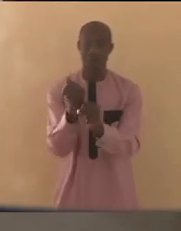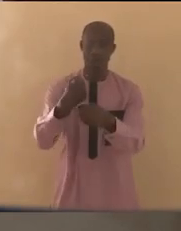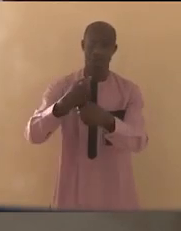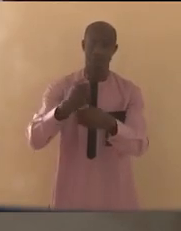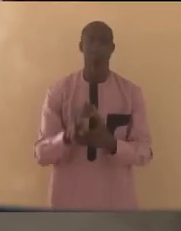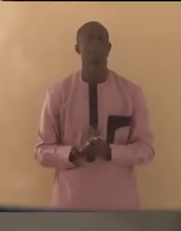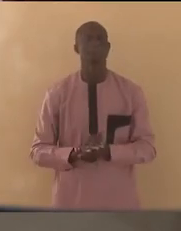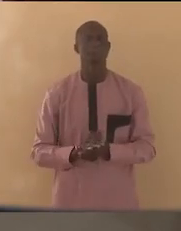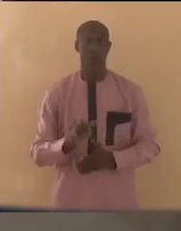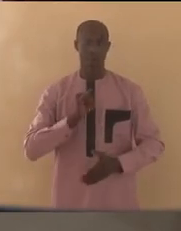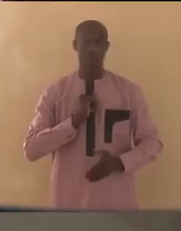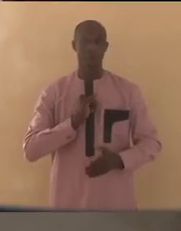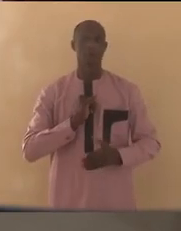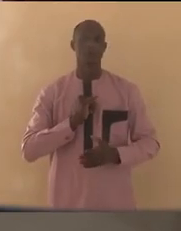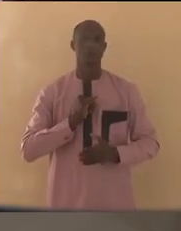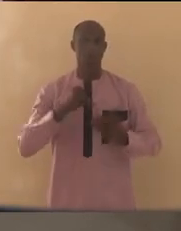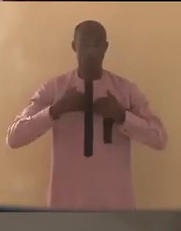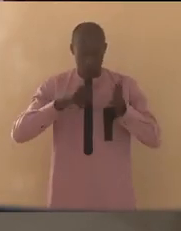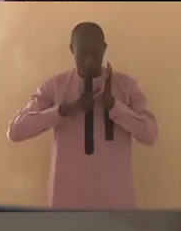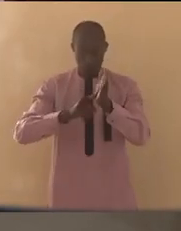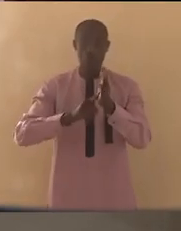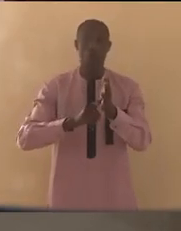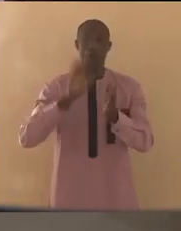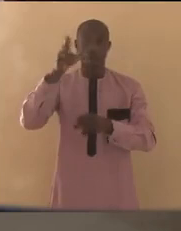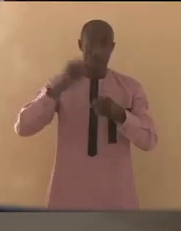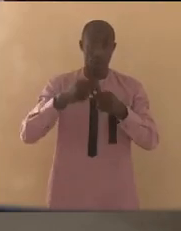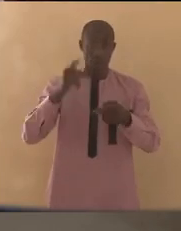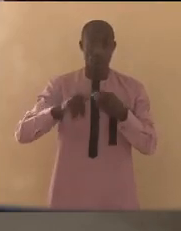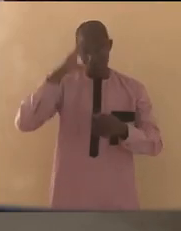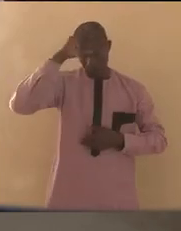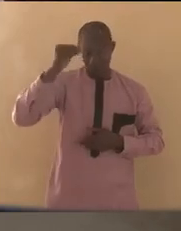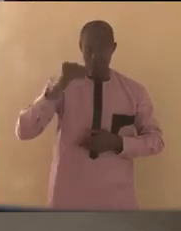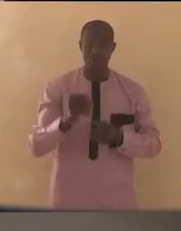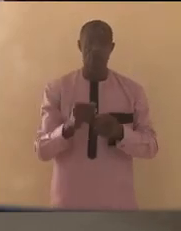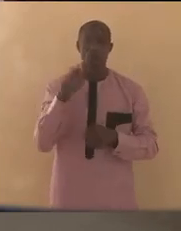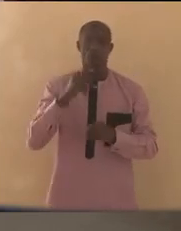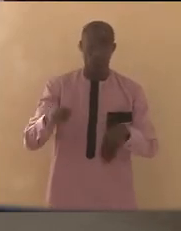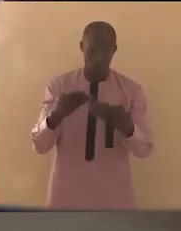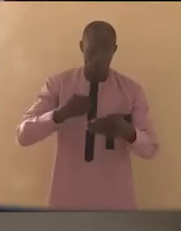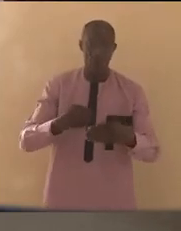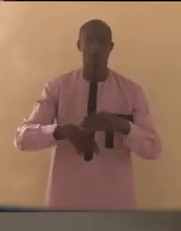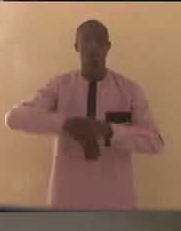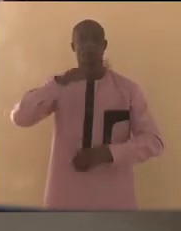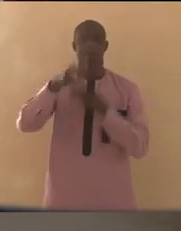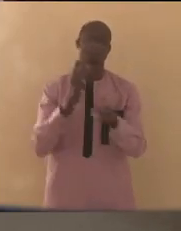made. I have manifested your name to the men whom you gave me out of the